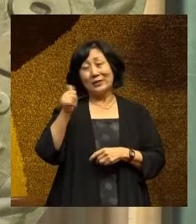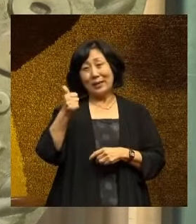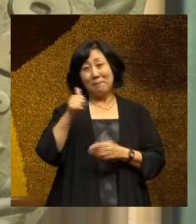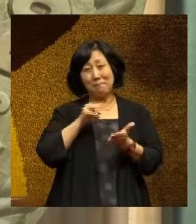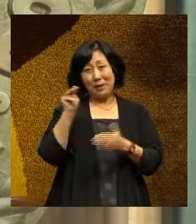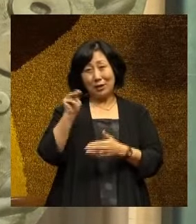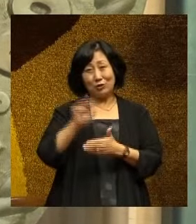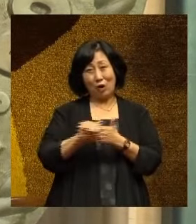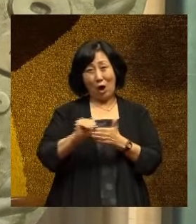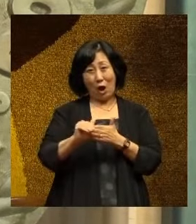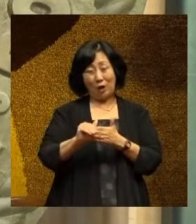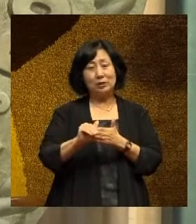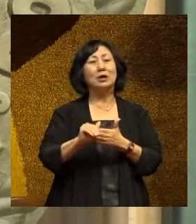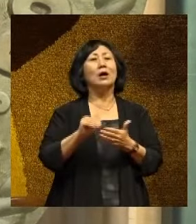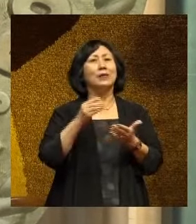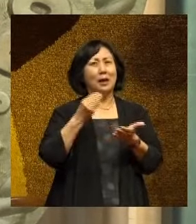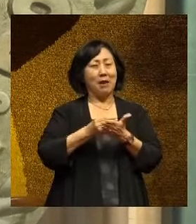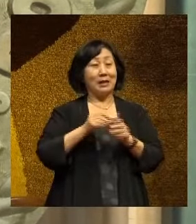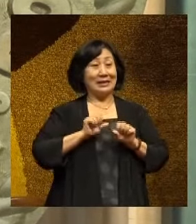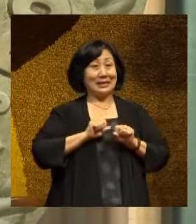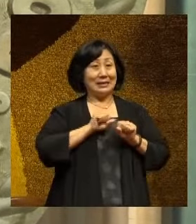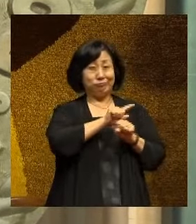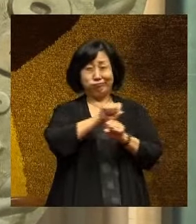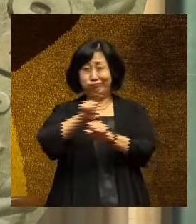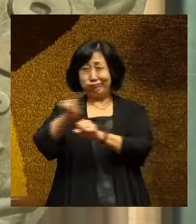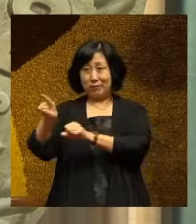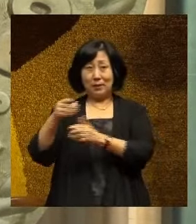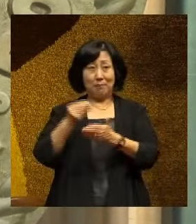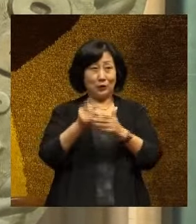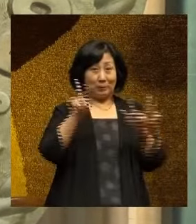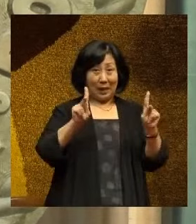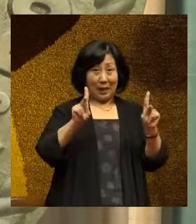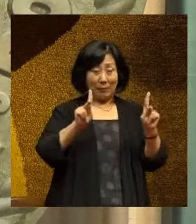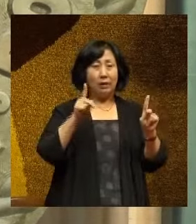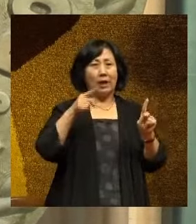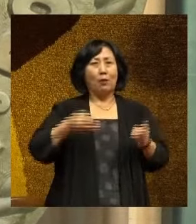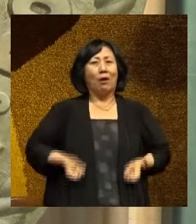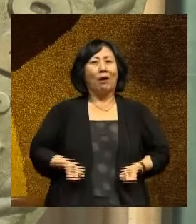our economy, giving it a boost as well.